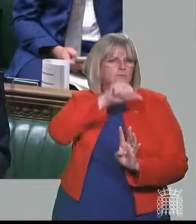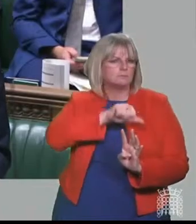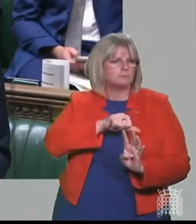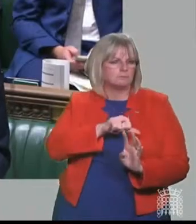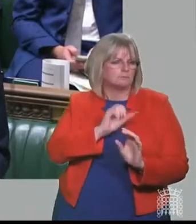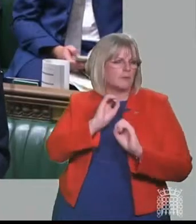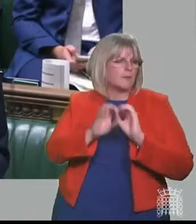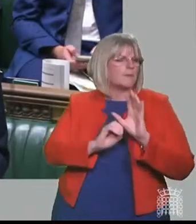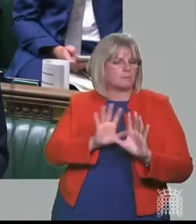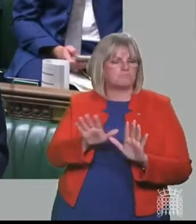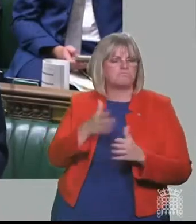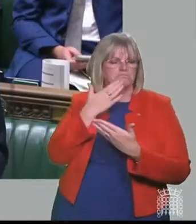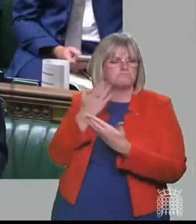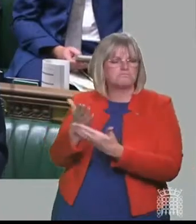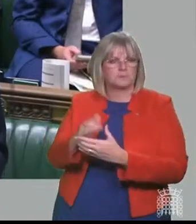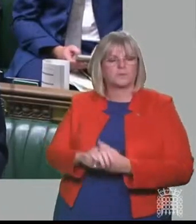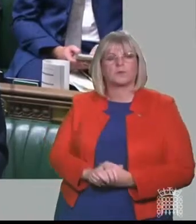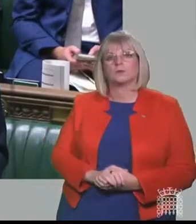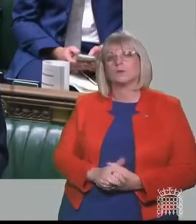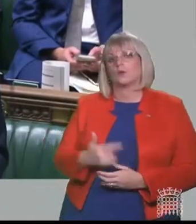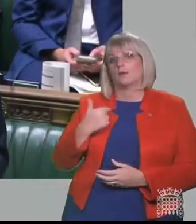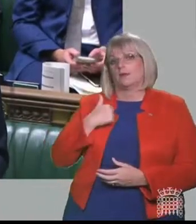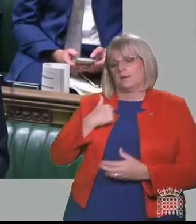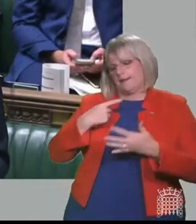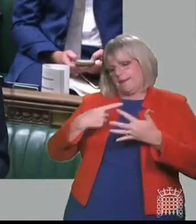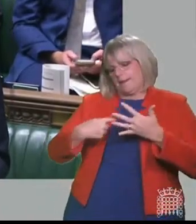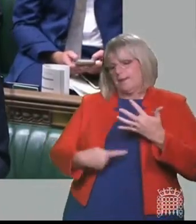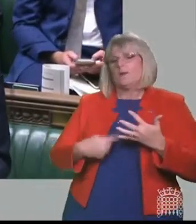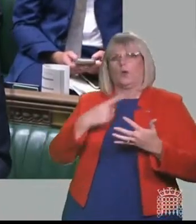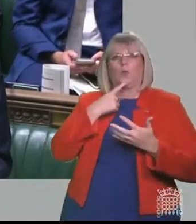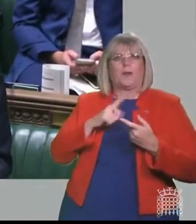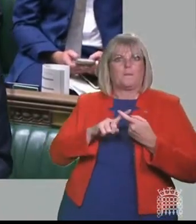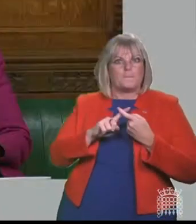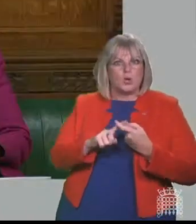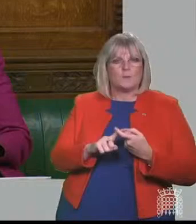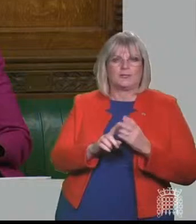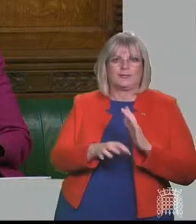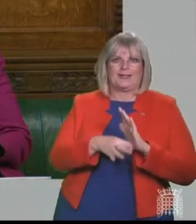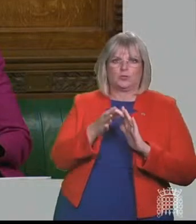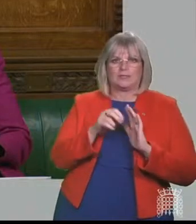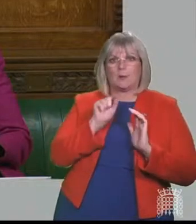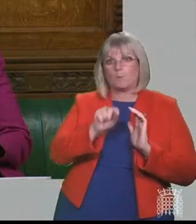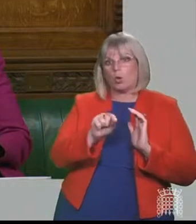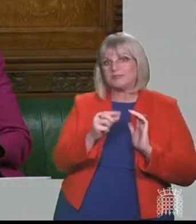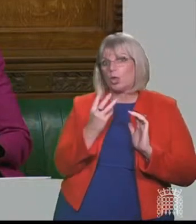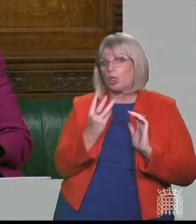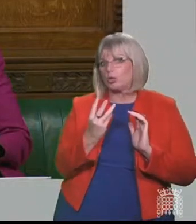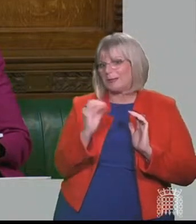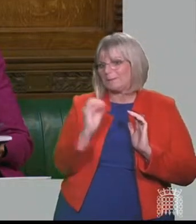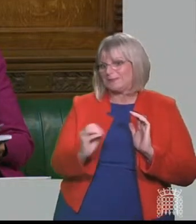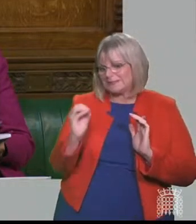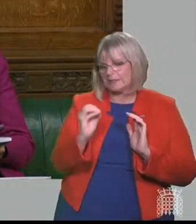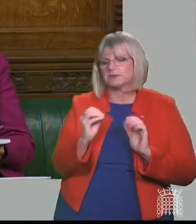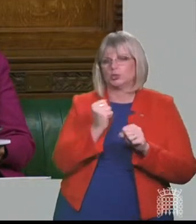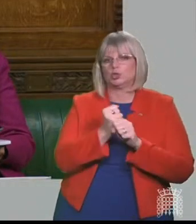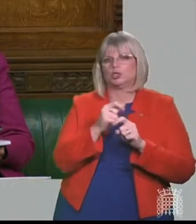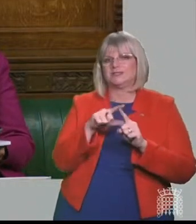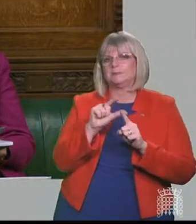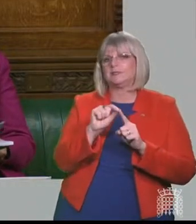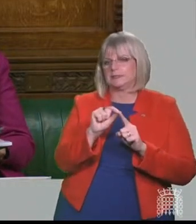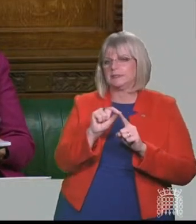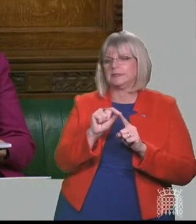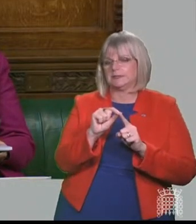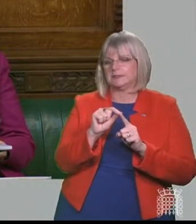that I take today will permanently increase GDP by 0.3%. The measures I took in the spring budget will permanently increase GDP